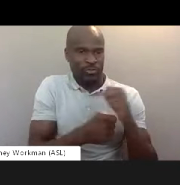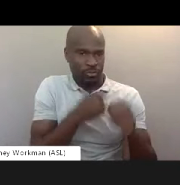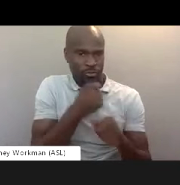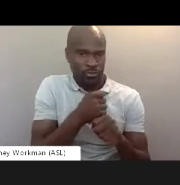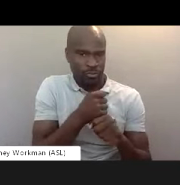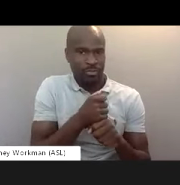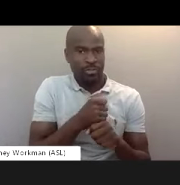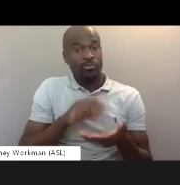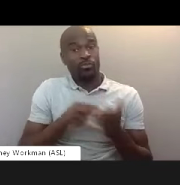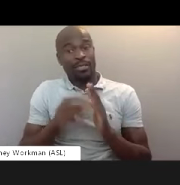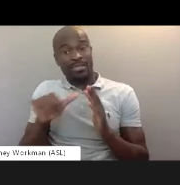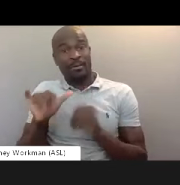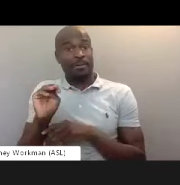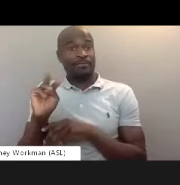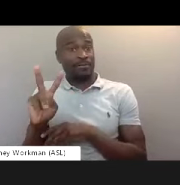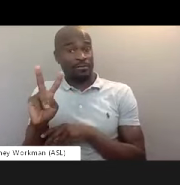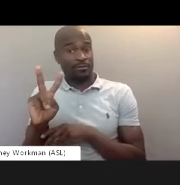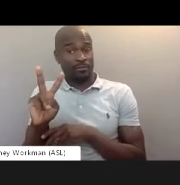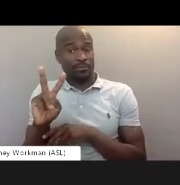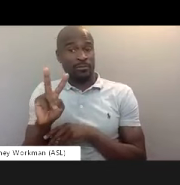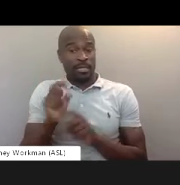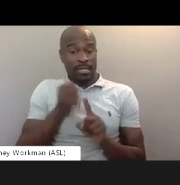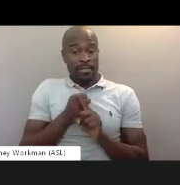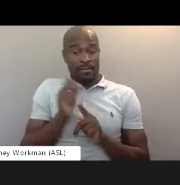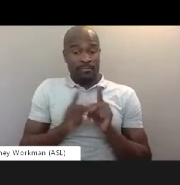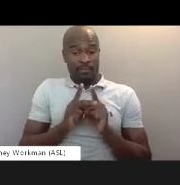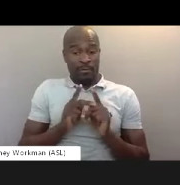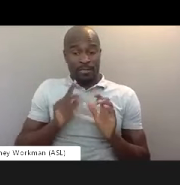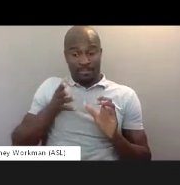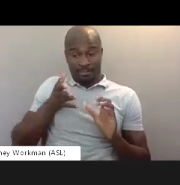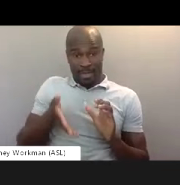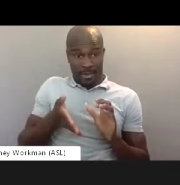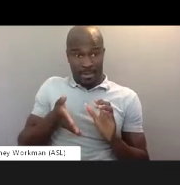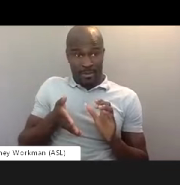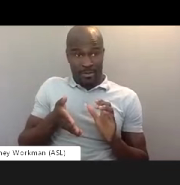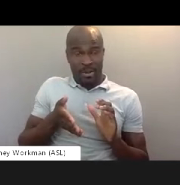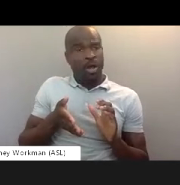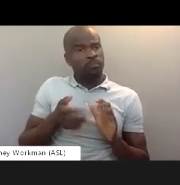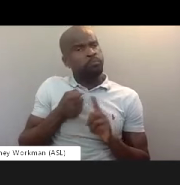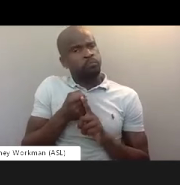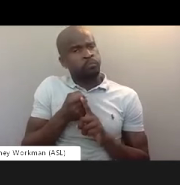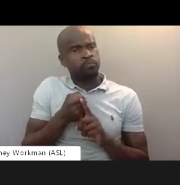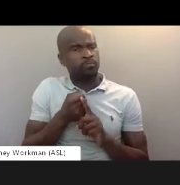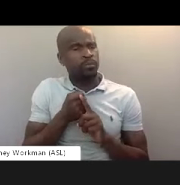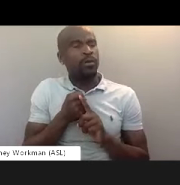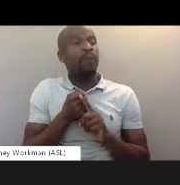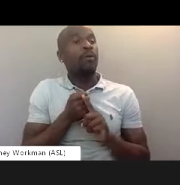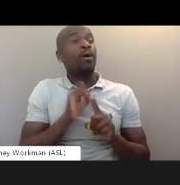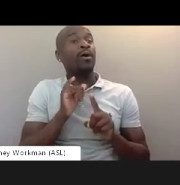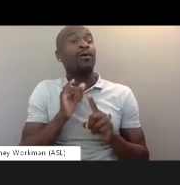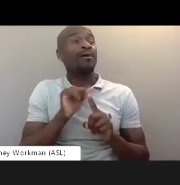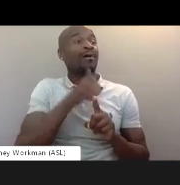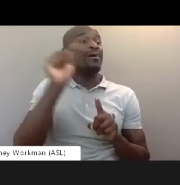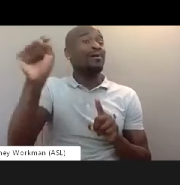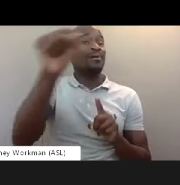not only impacting the people that were present or that know someone present at the incident, but people living in the